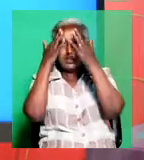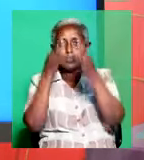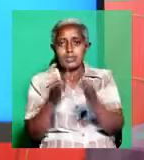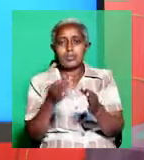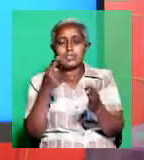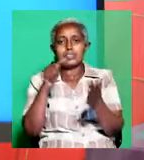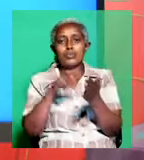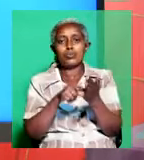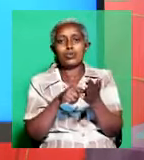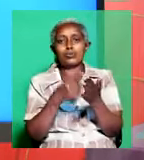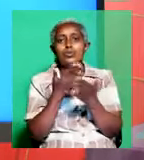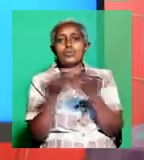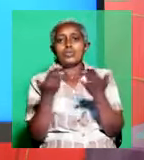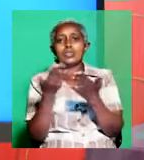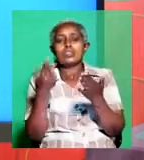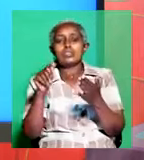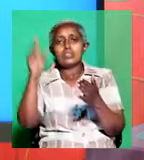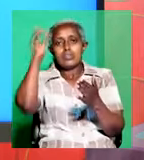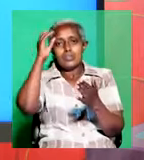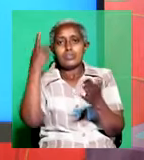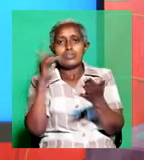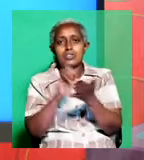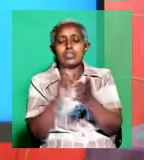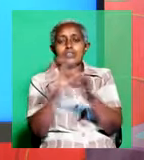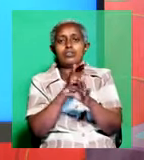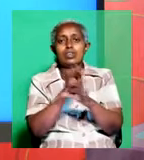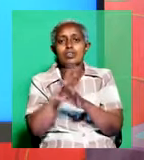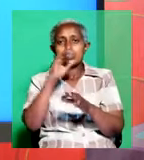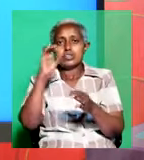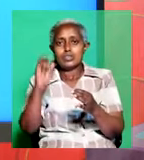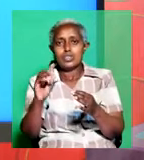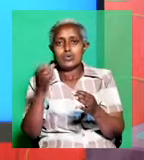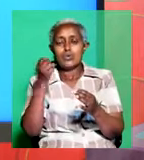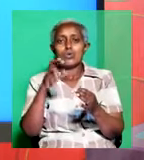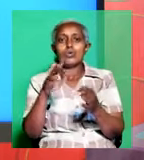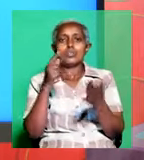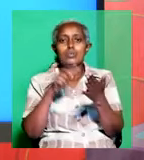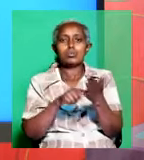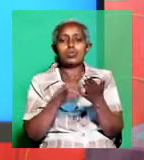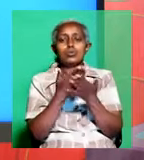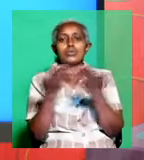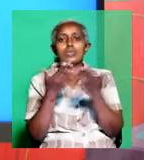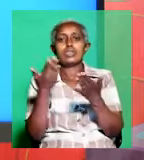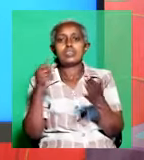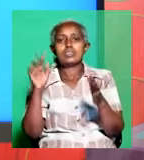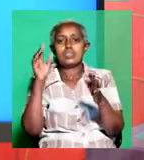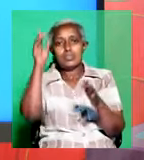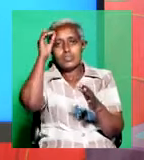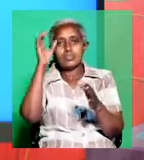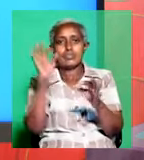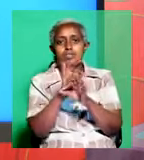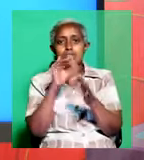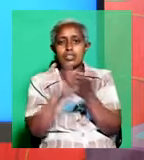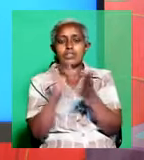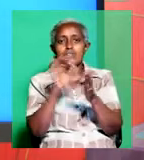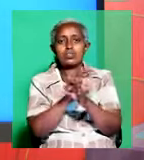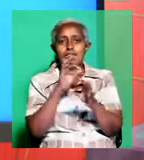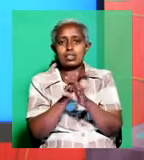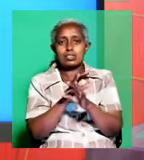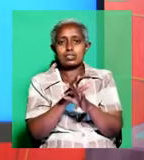determine the point where the derivative of that function is 0 or the point where the derivative of that function does